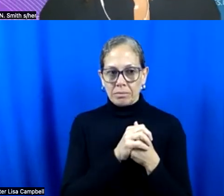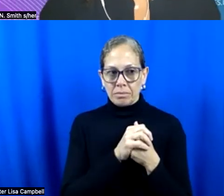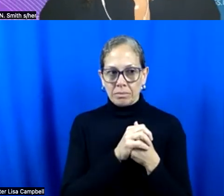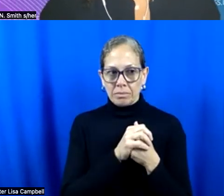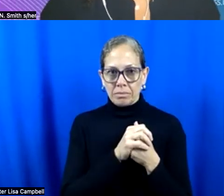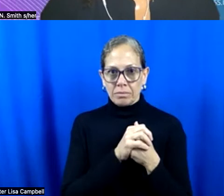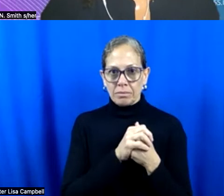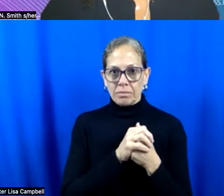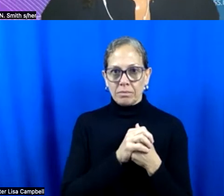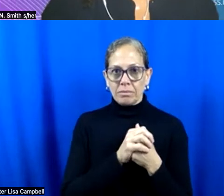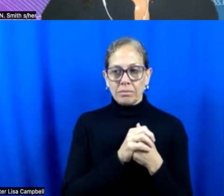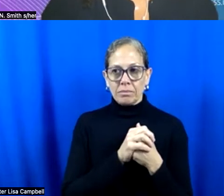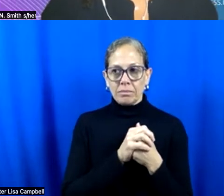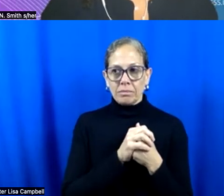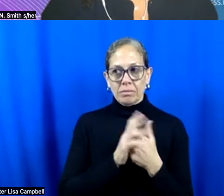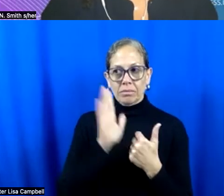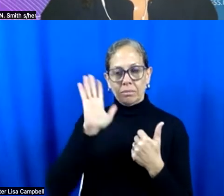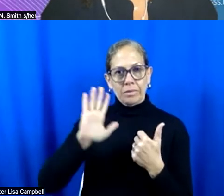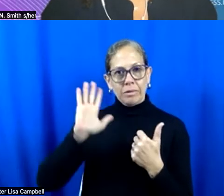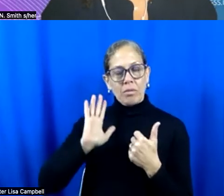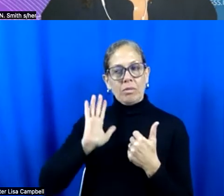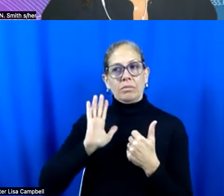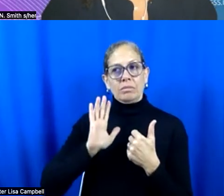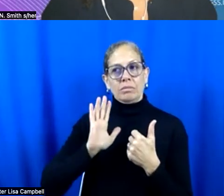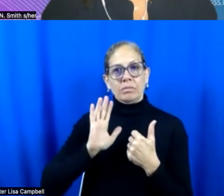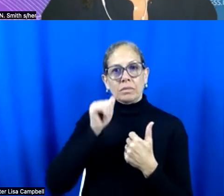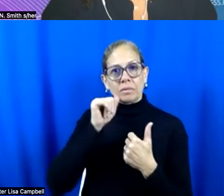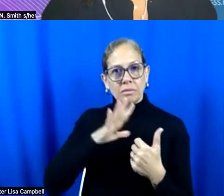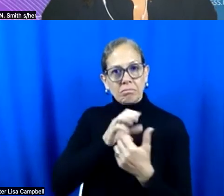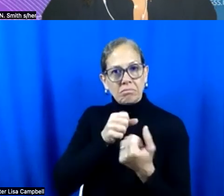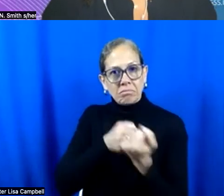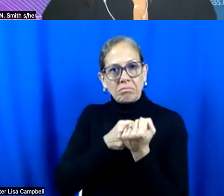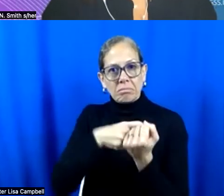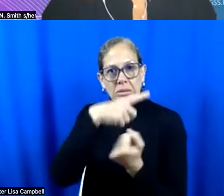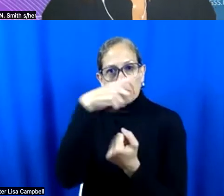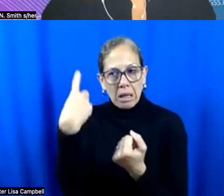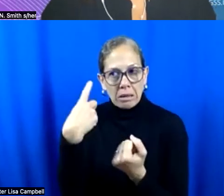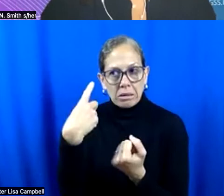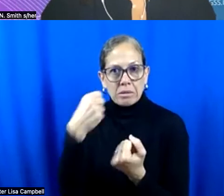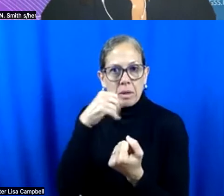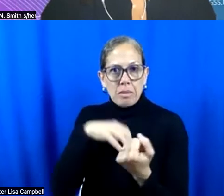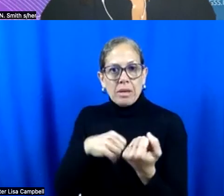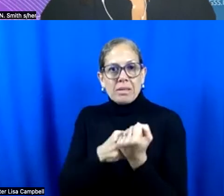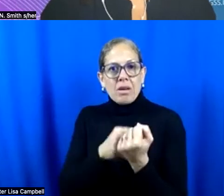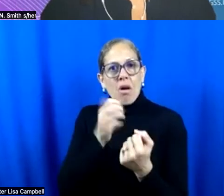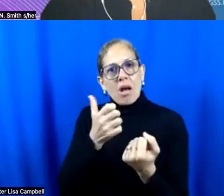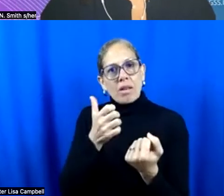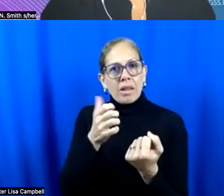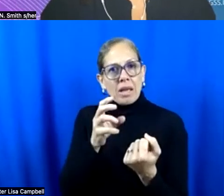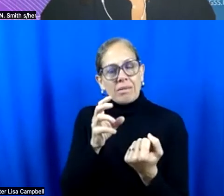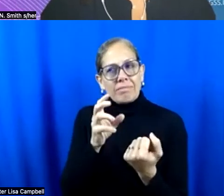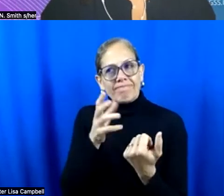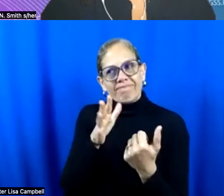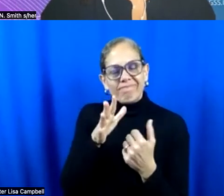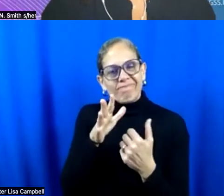Black people, Black feminists, Black survivors have been on the margins of society. They're not the only ones on the margins, but we've been on the